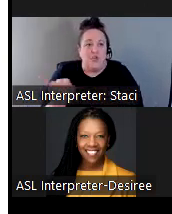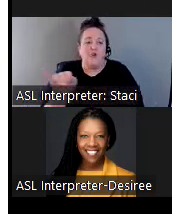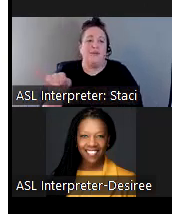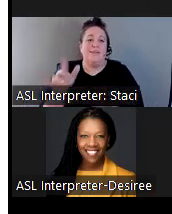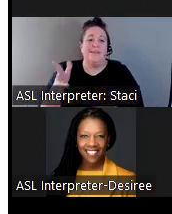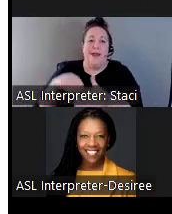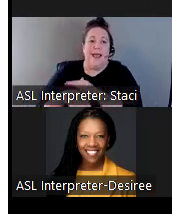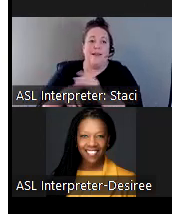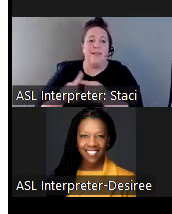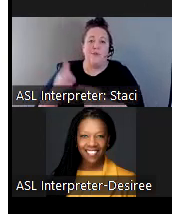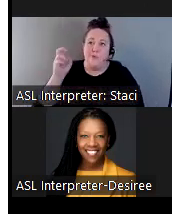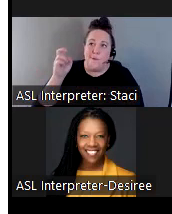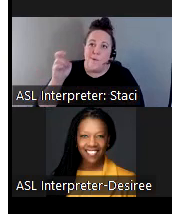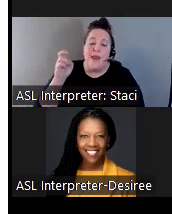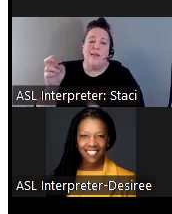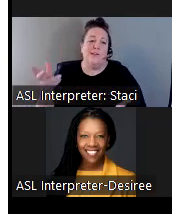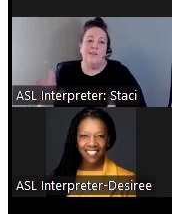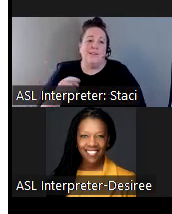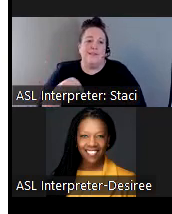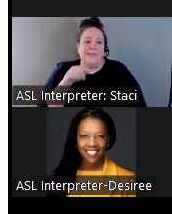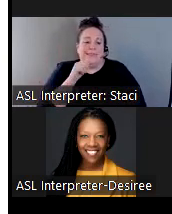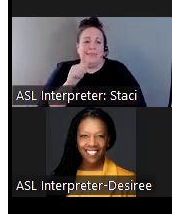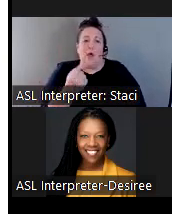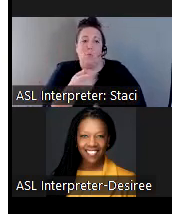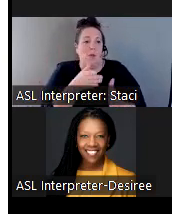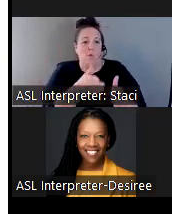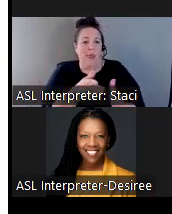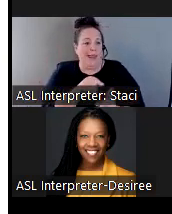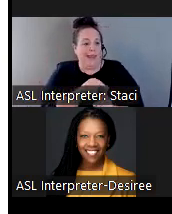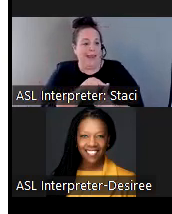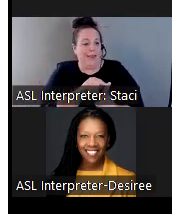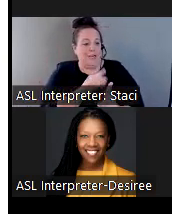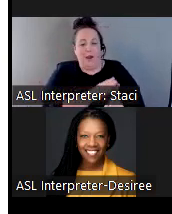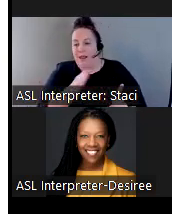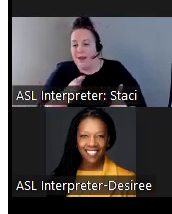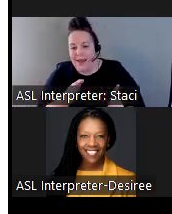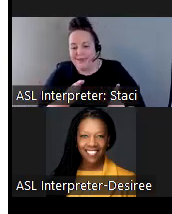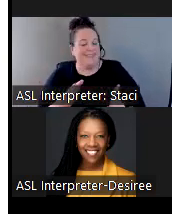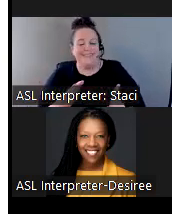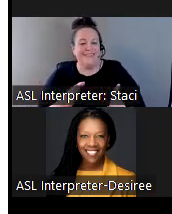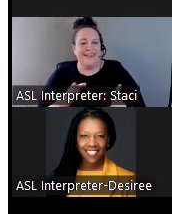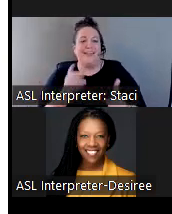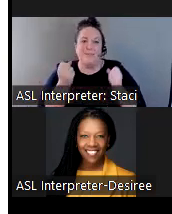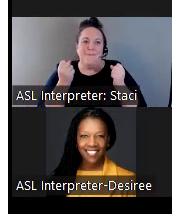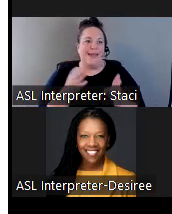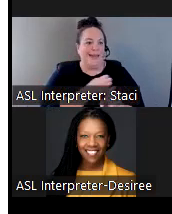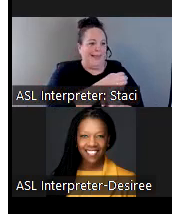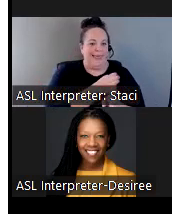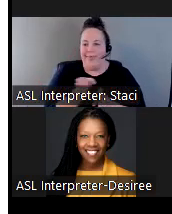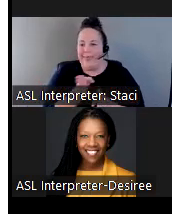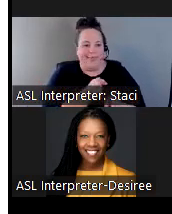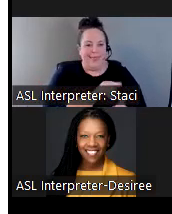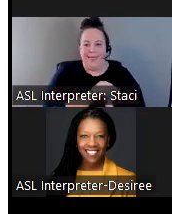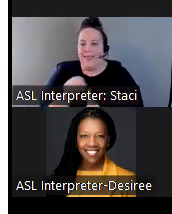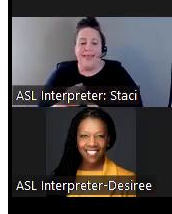access to transportation. So there's not just one way to get to the next step. You know, one of the things that we talked about is the fact that these kids have